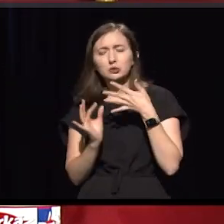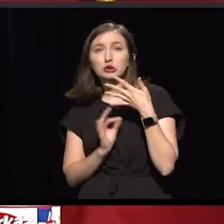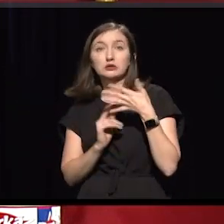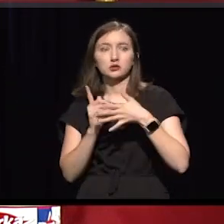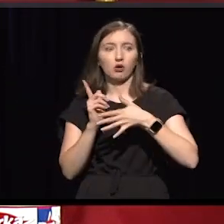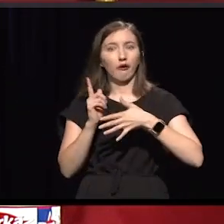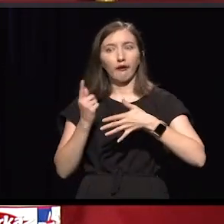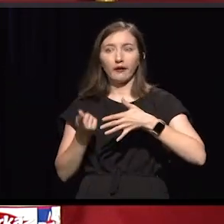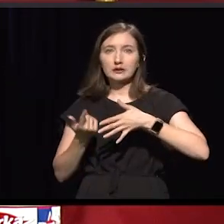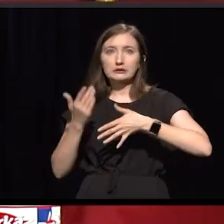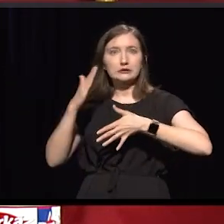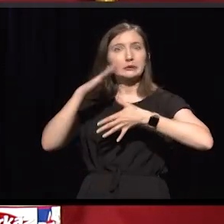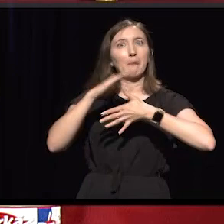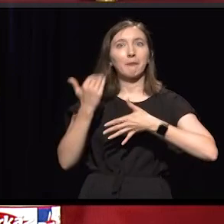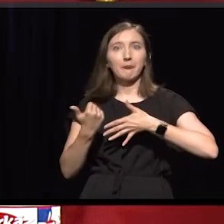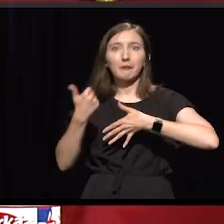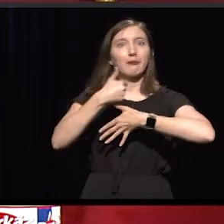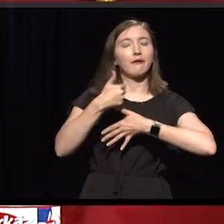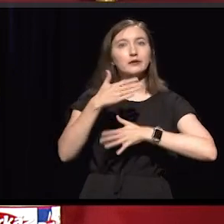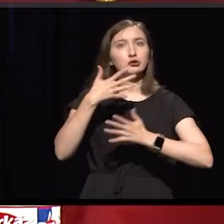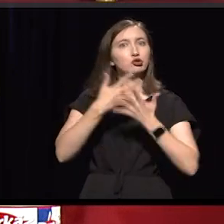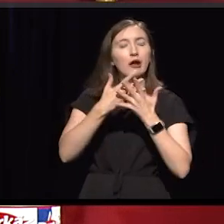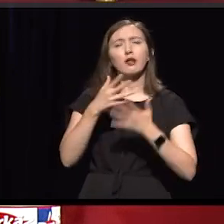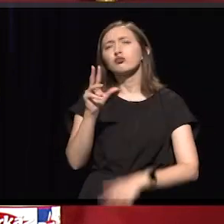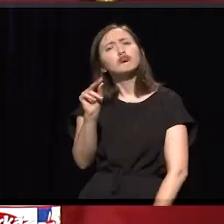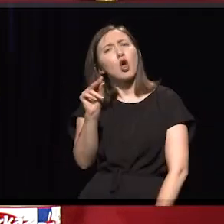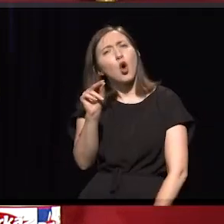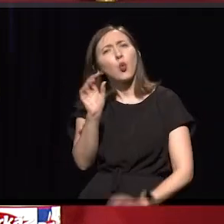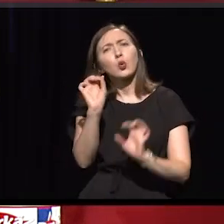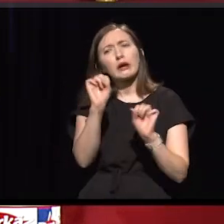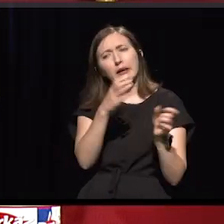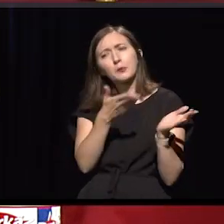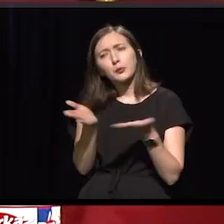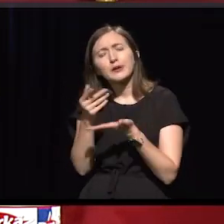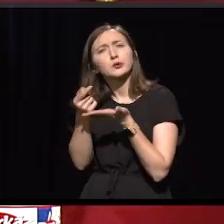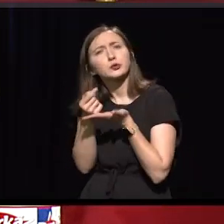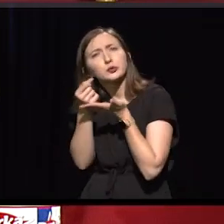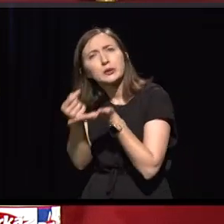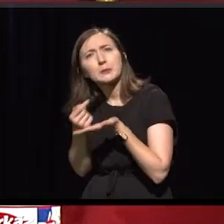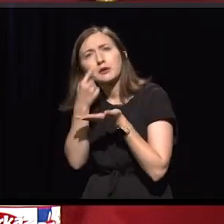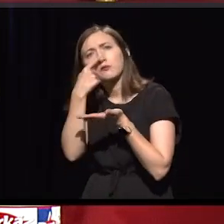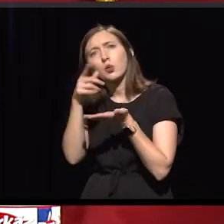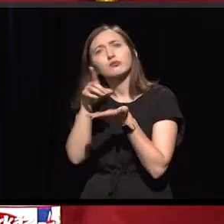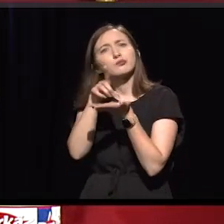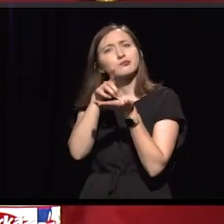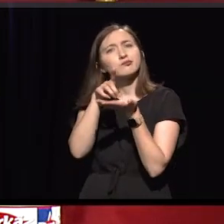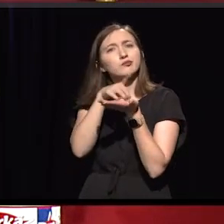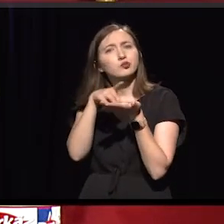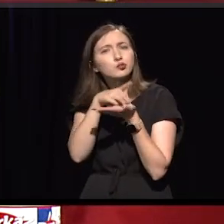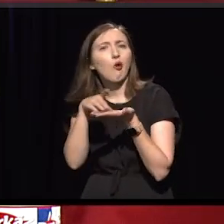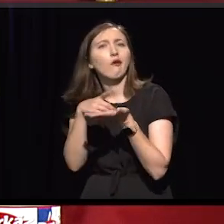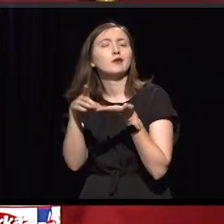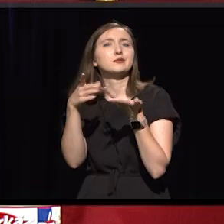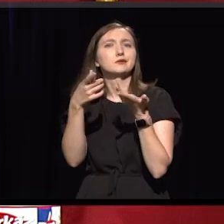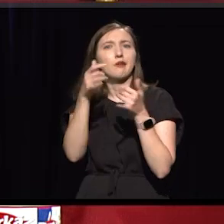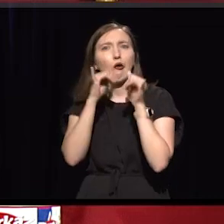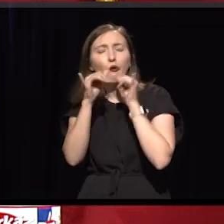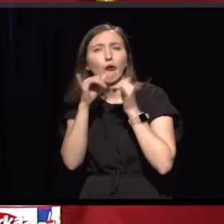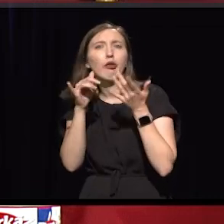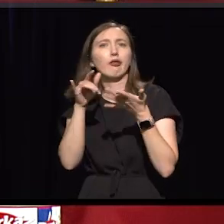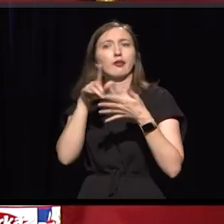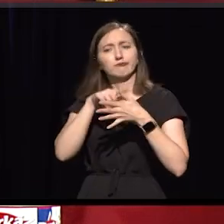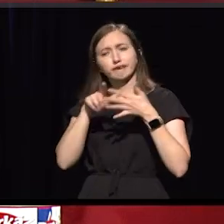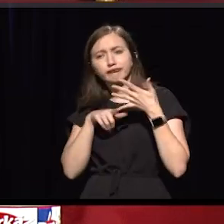center over there by Haven for Hope. So within the police department, we've had a lot of good experience with